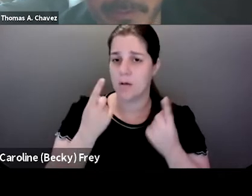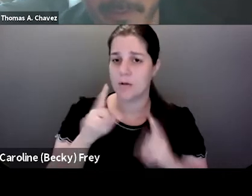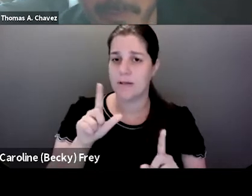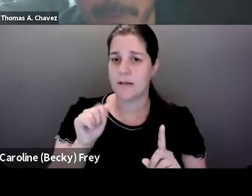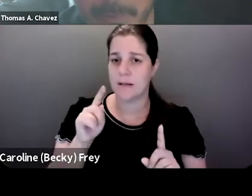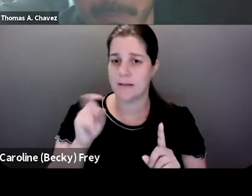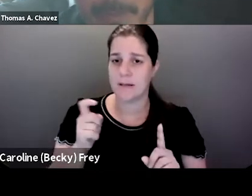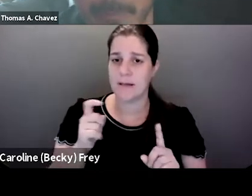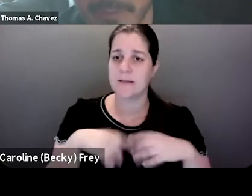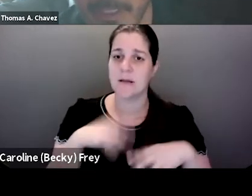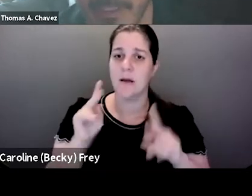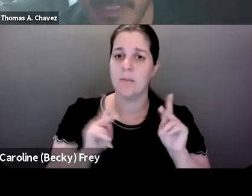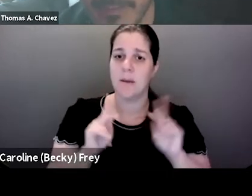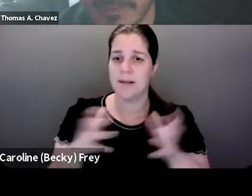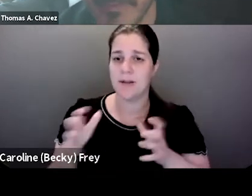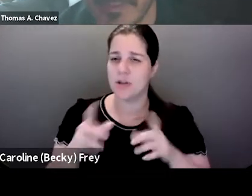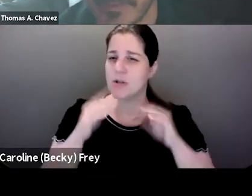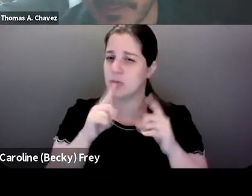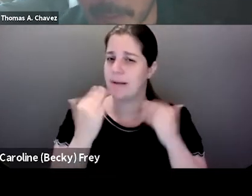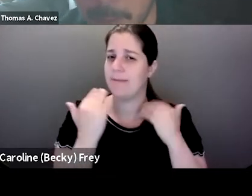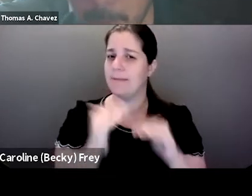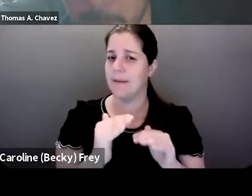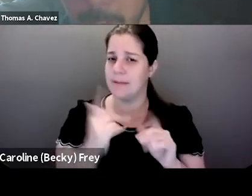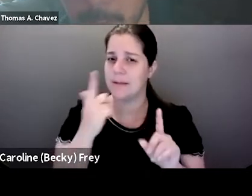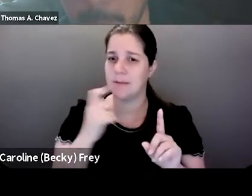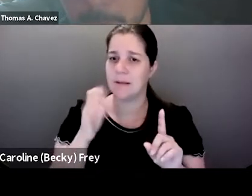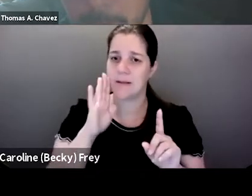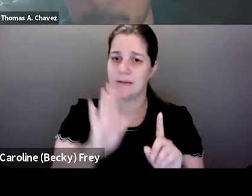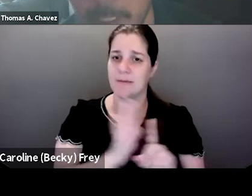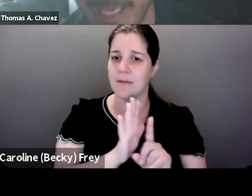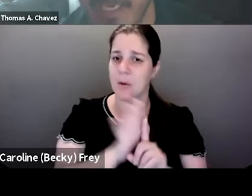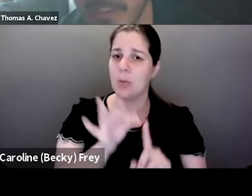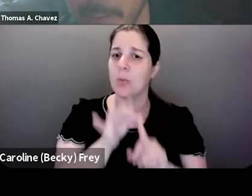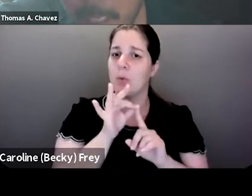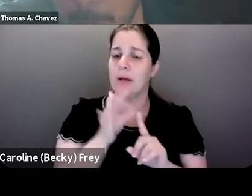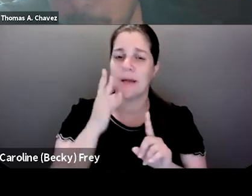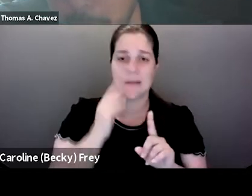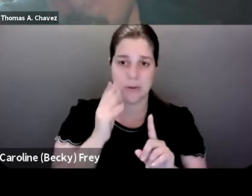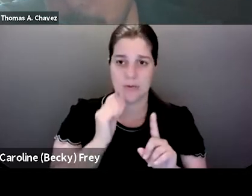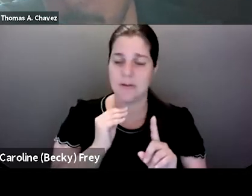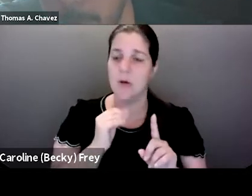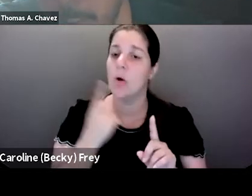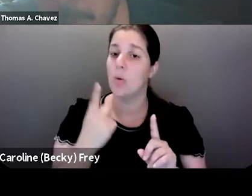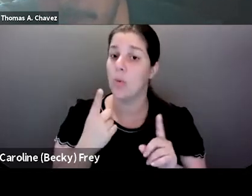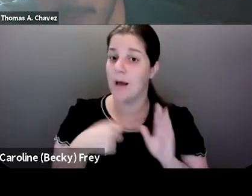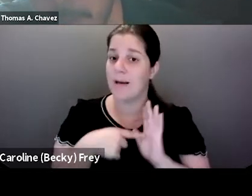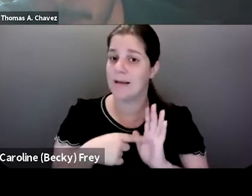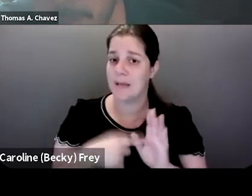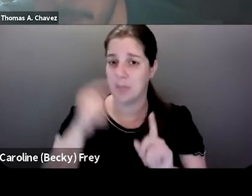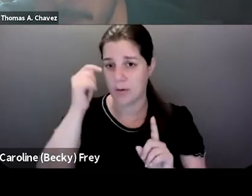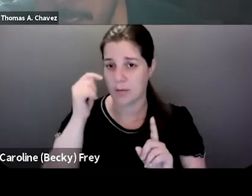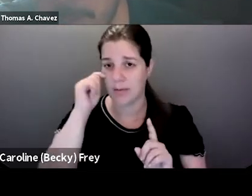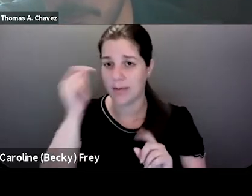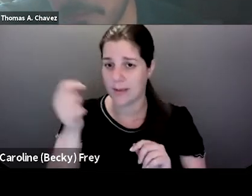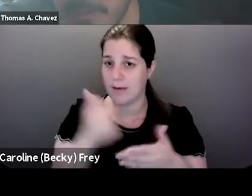limited due to theoretical perspectives, not considering their unique experiences. One example theory that helps investigators and